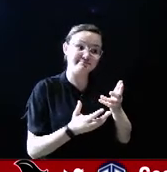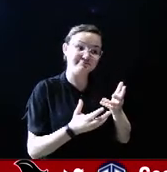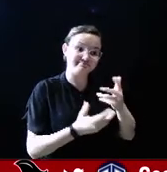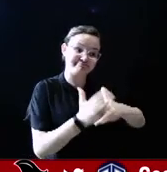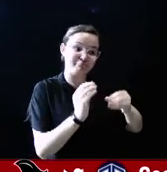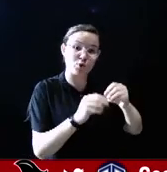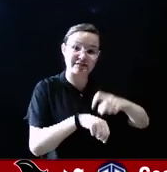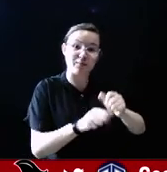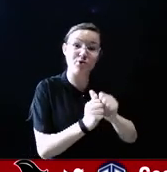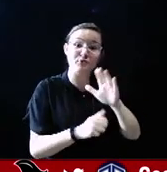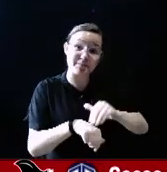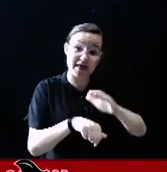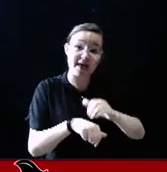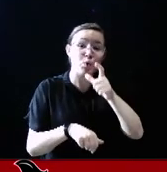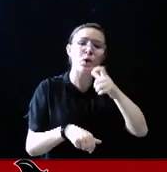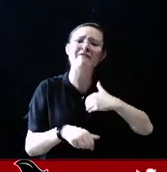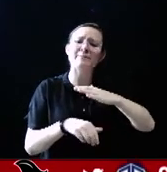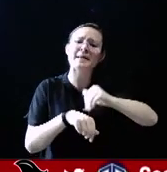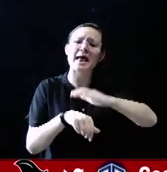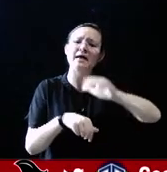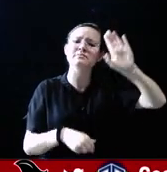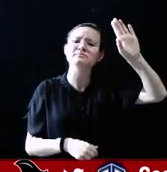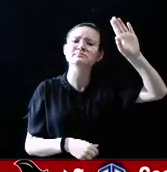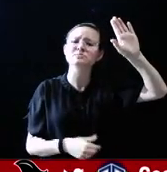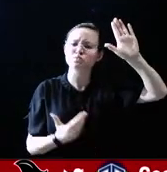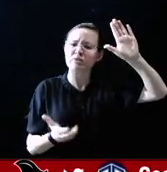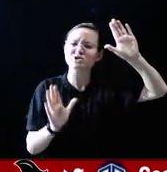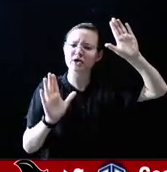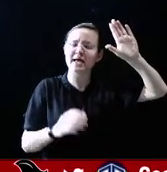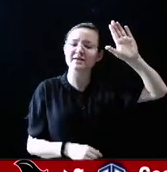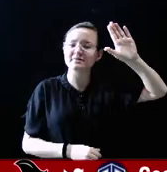owners out there? Raise your hand if you have a pet.